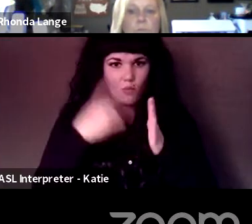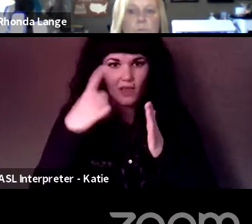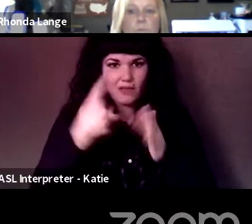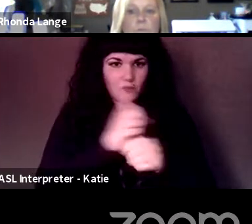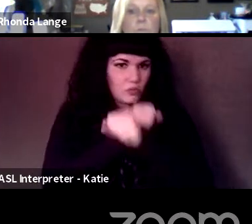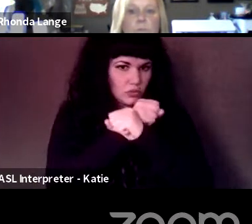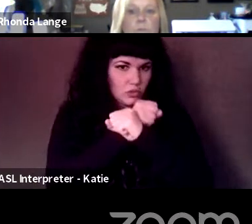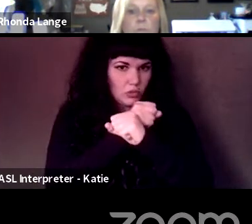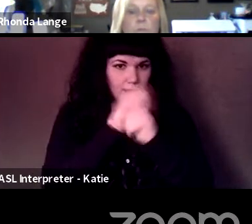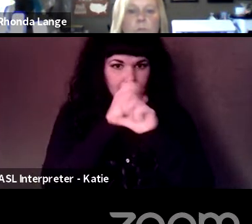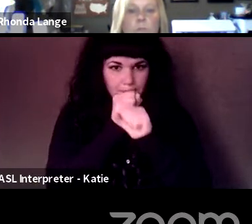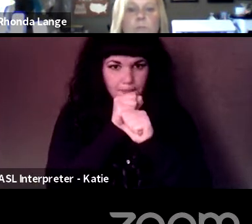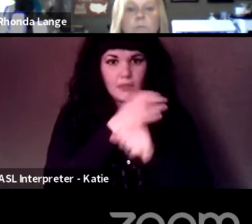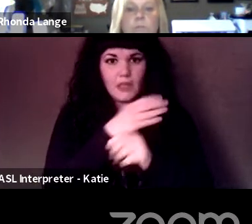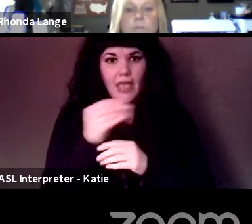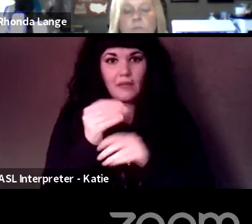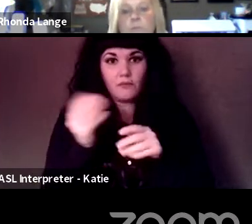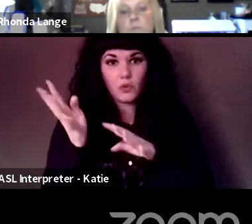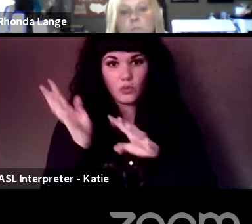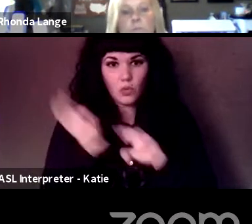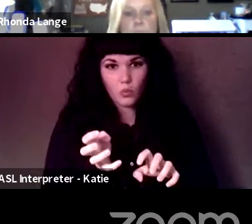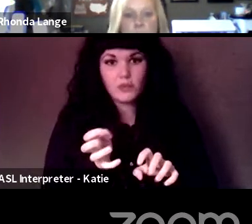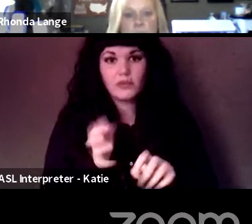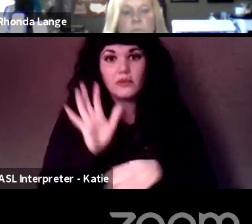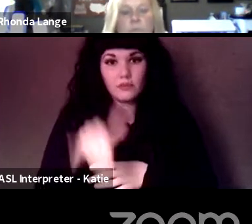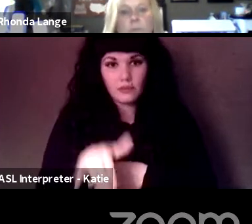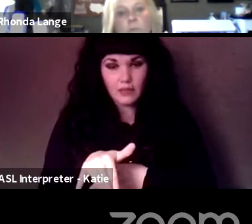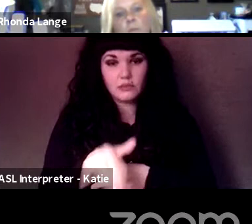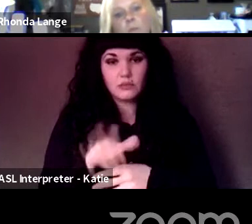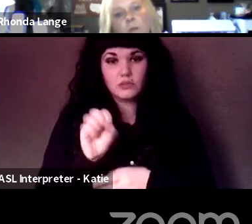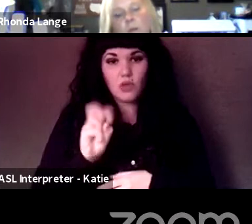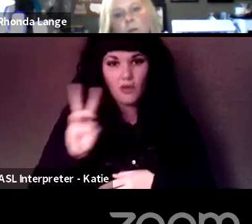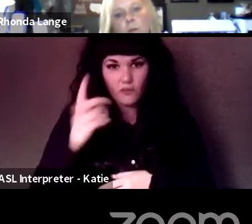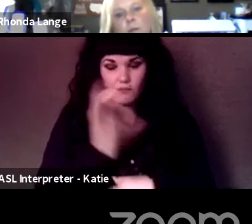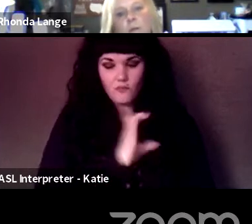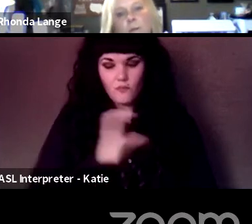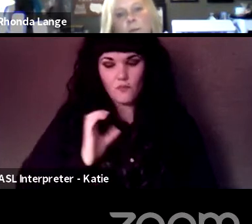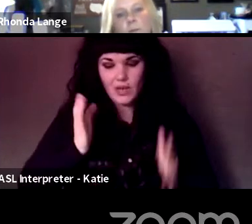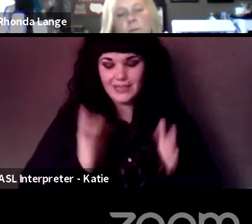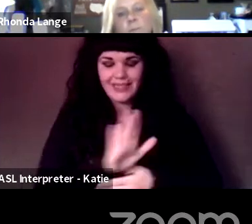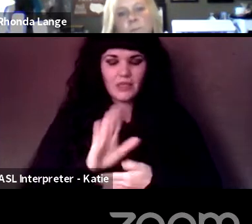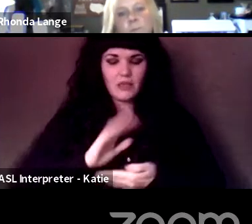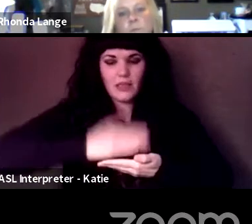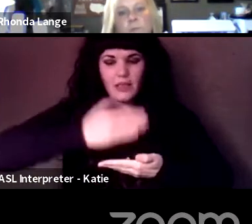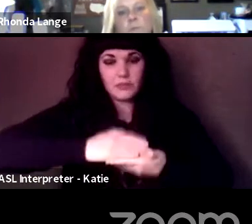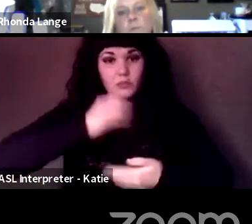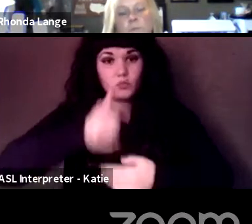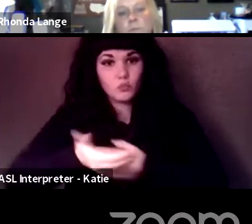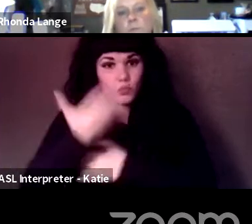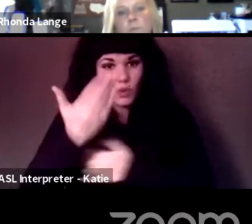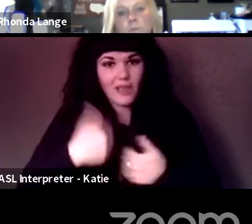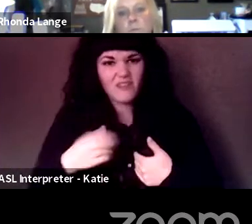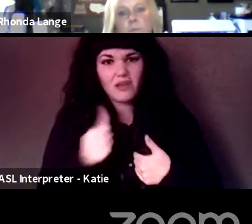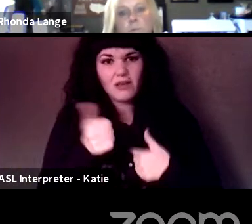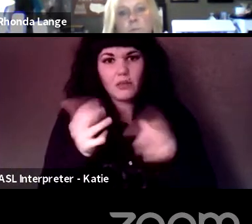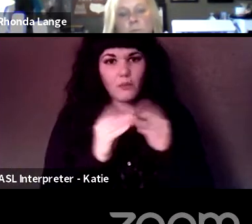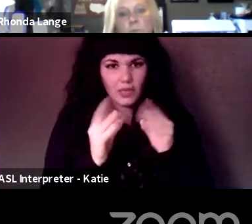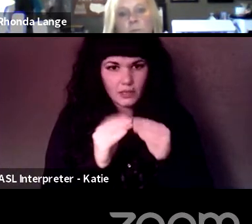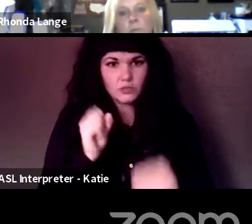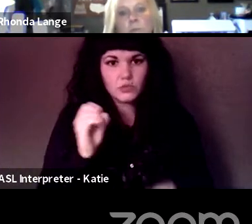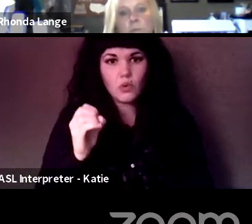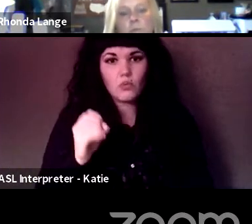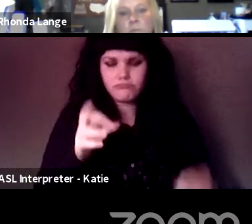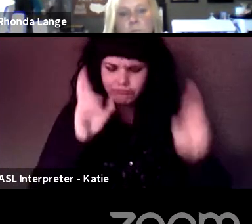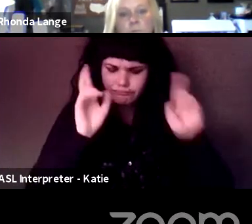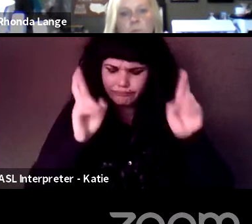and for loading the software on commissioner laptops. We have another meeting tomorrow morning, so I'm hopeful that we're